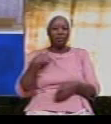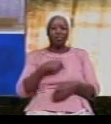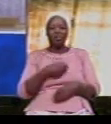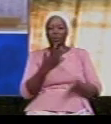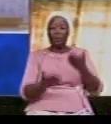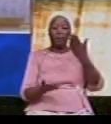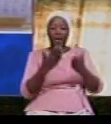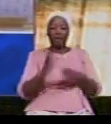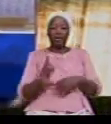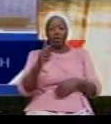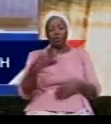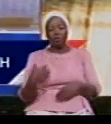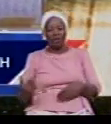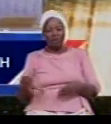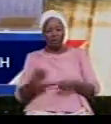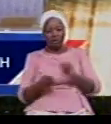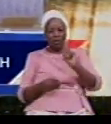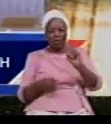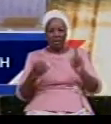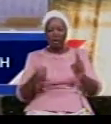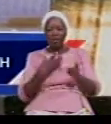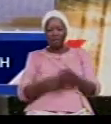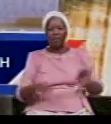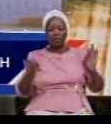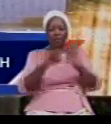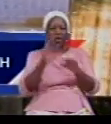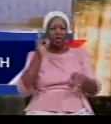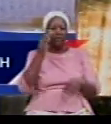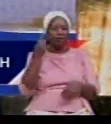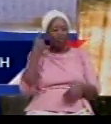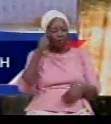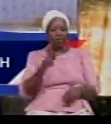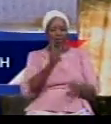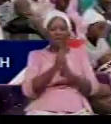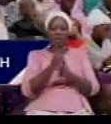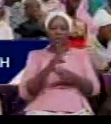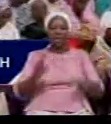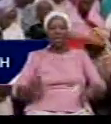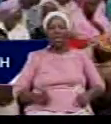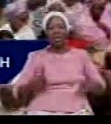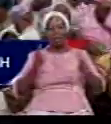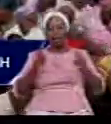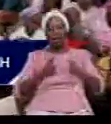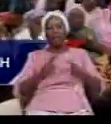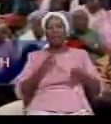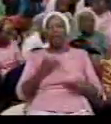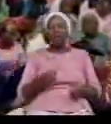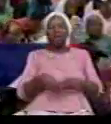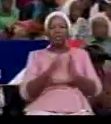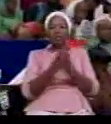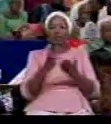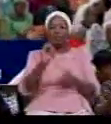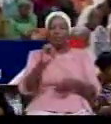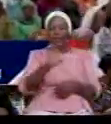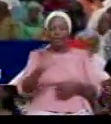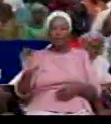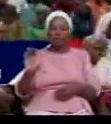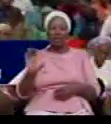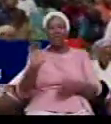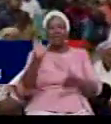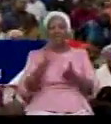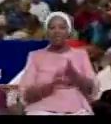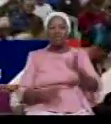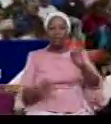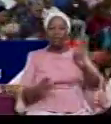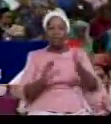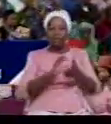for sustained health. Ecclesiastes chapter 2, I'm reading from verse 5. Ecclesiastes chapter 2,